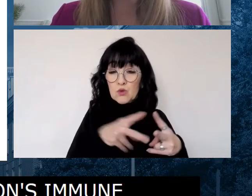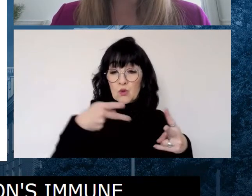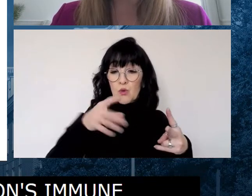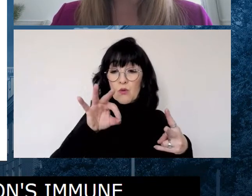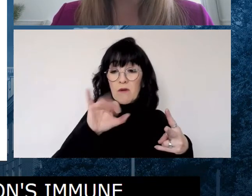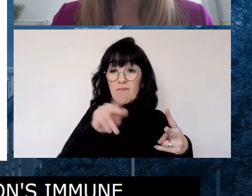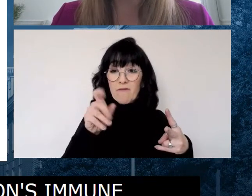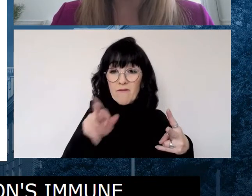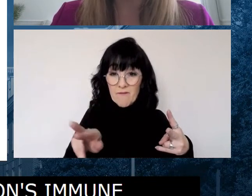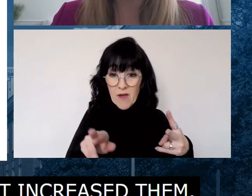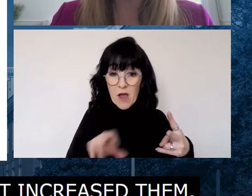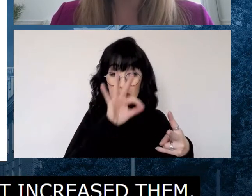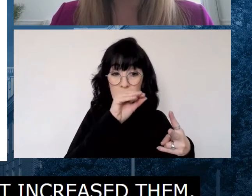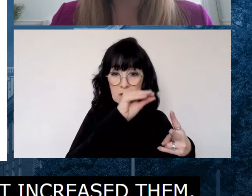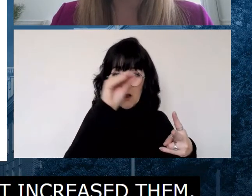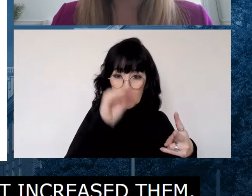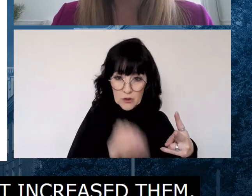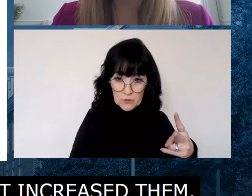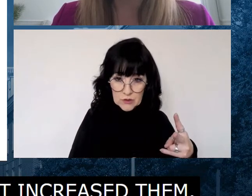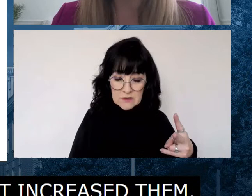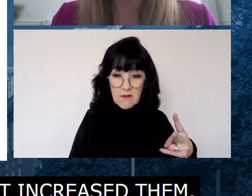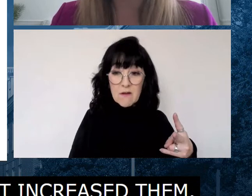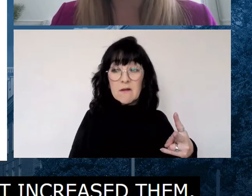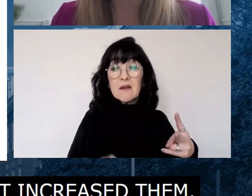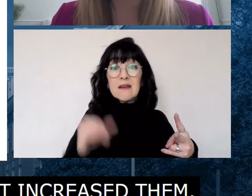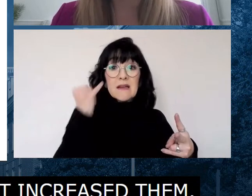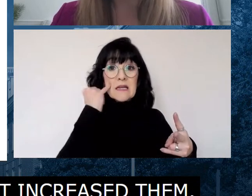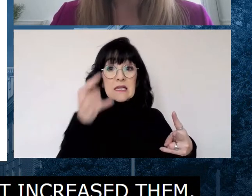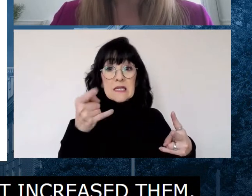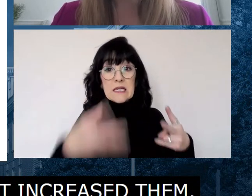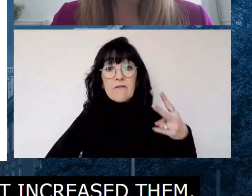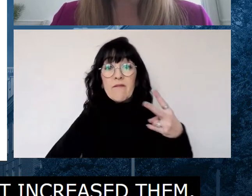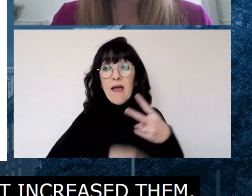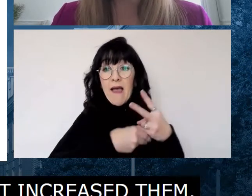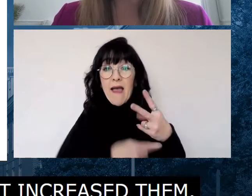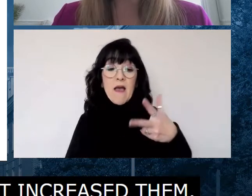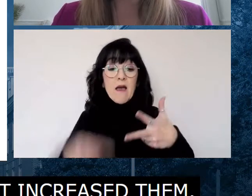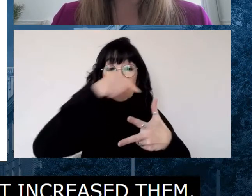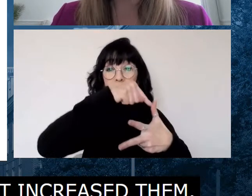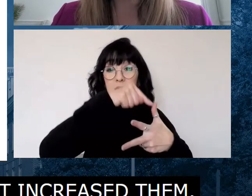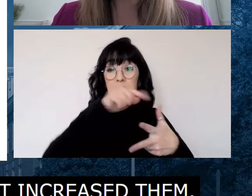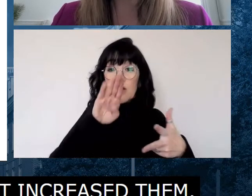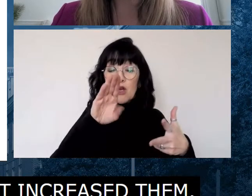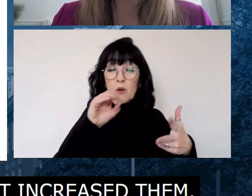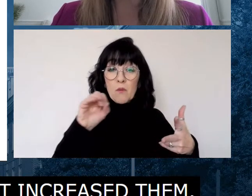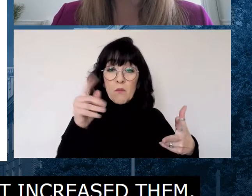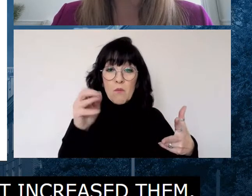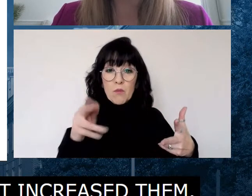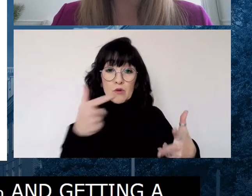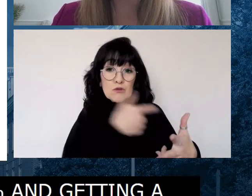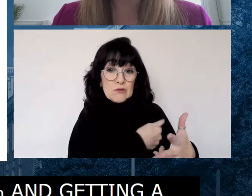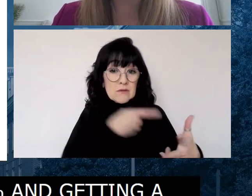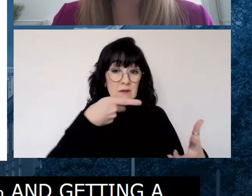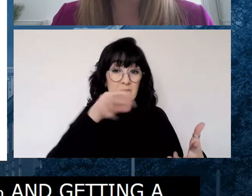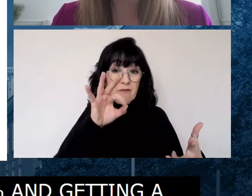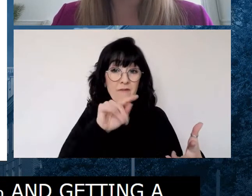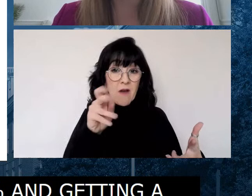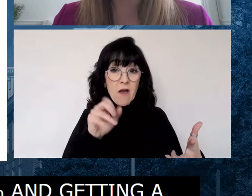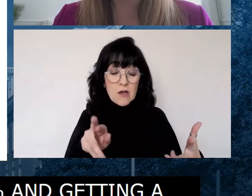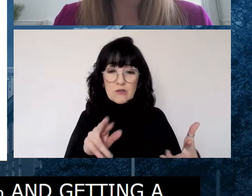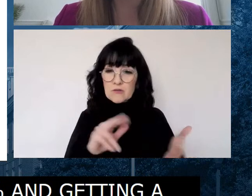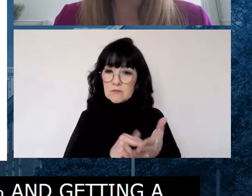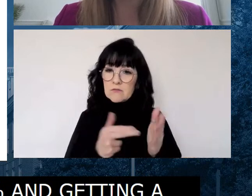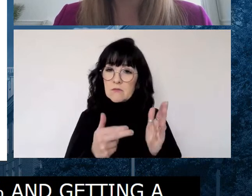a booster 5 months later takes it up to as much as 100%. So not only does it compensate for the reduction in